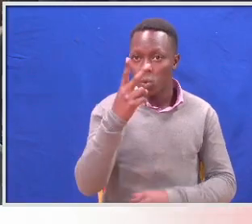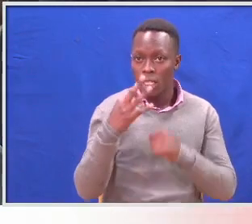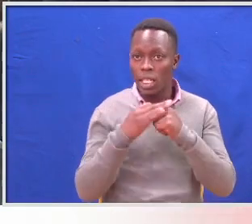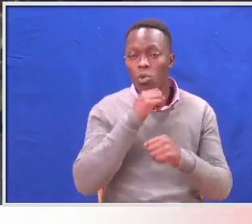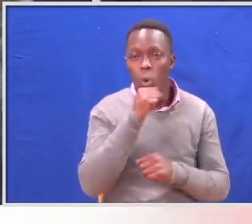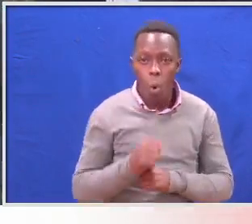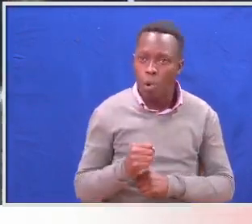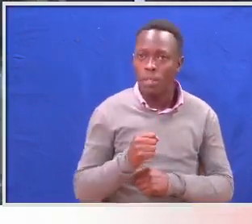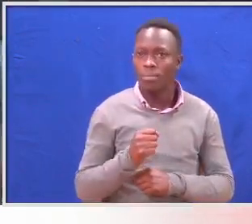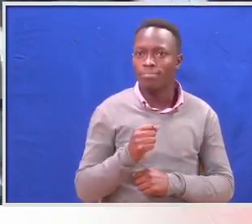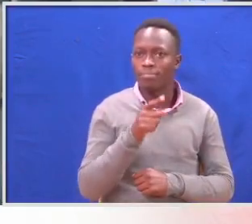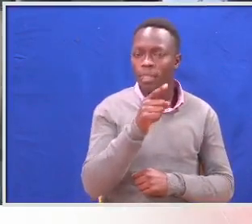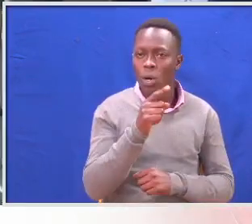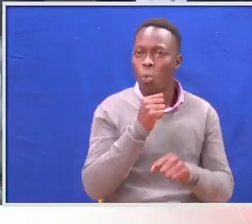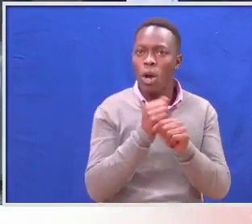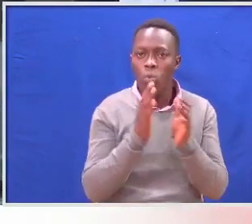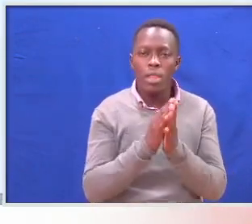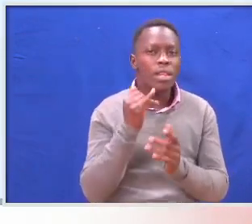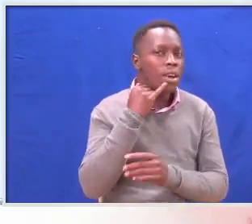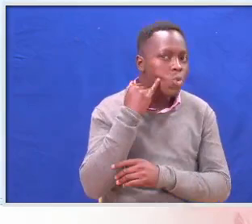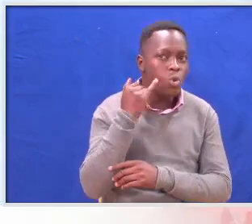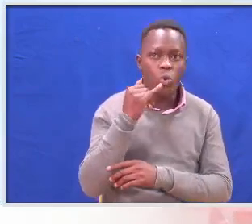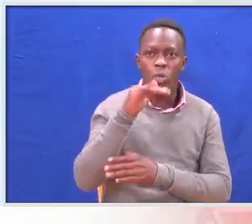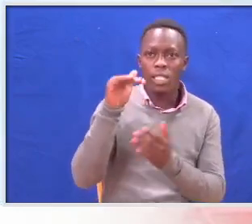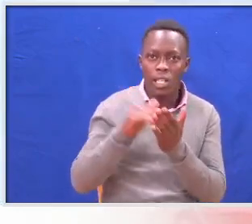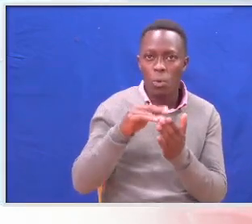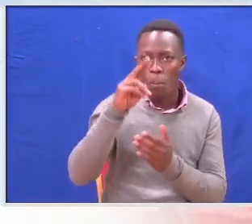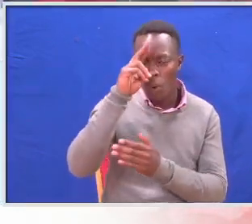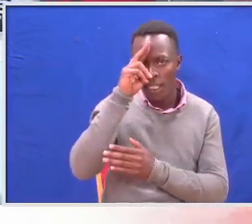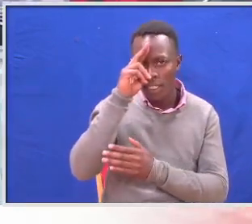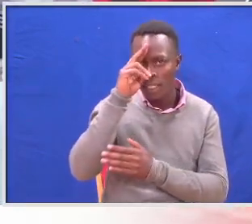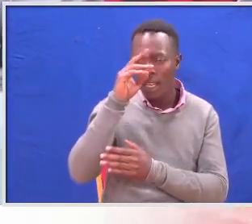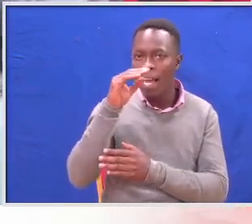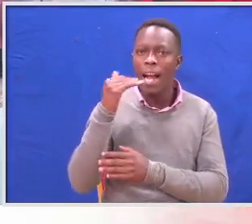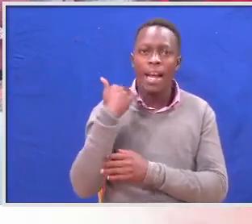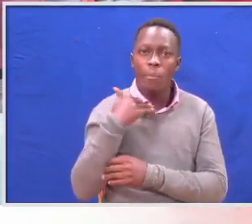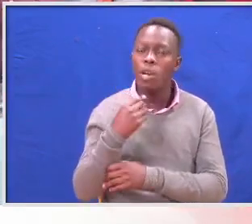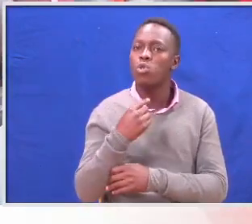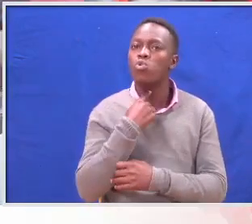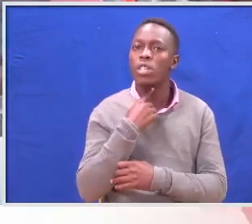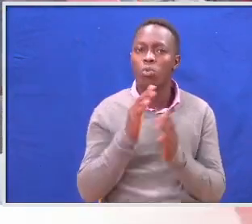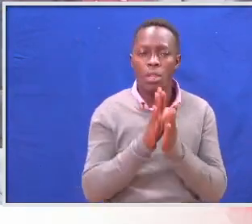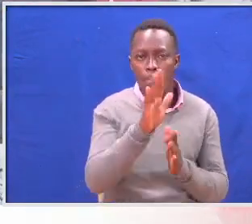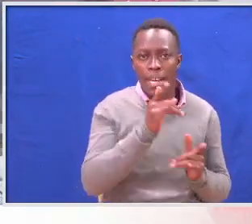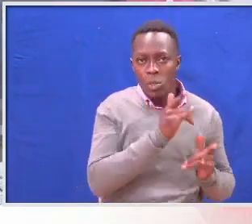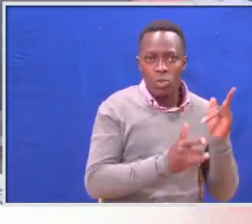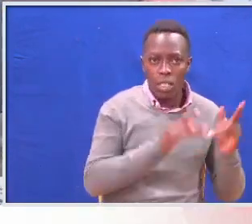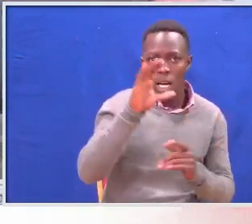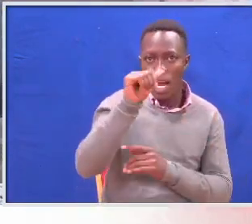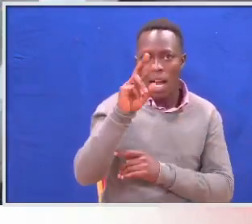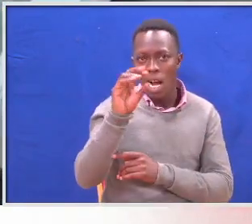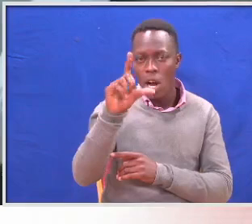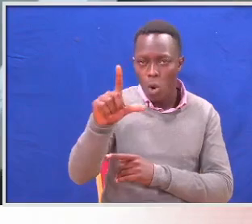28-year-old Ongweno was attached to the Nakuru Central Police Station under the Anti-Crime Unit. His girlfriend, identified as Caroline